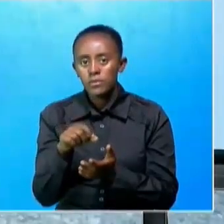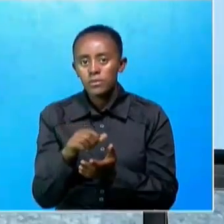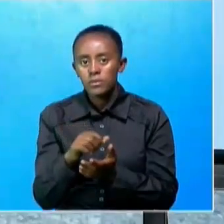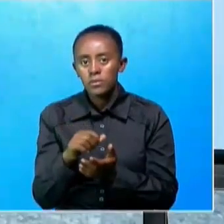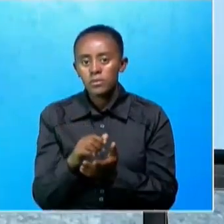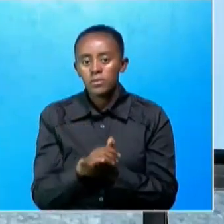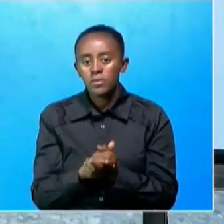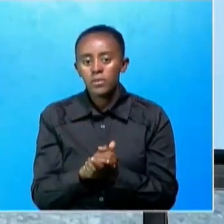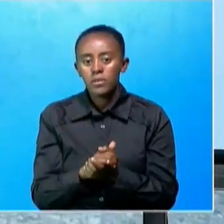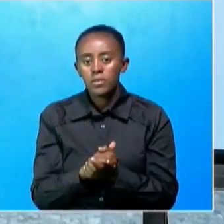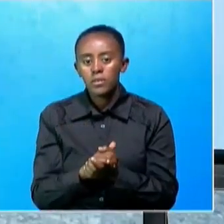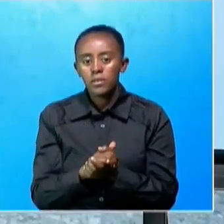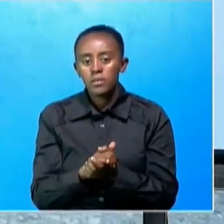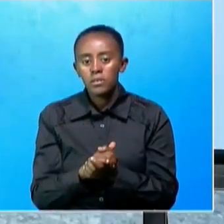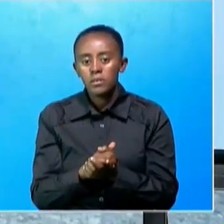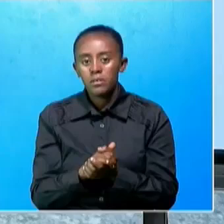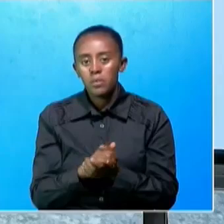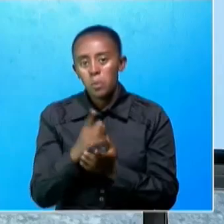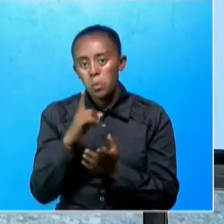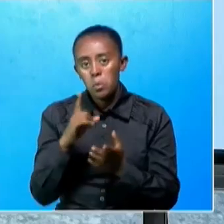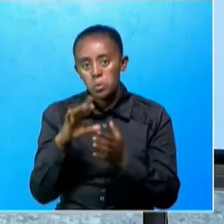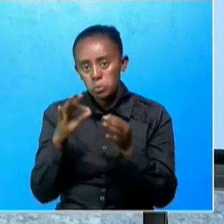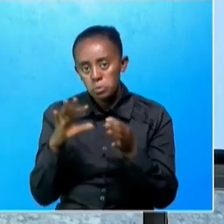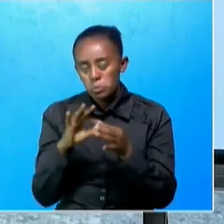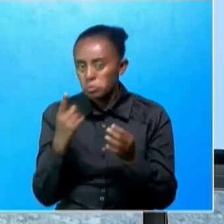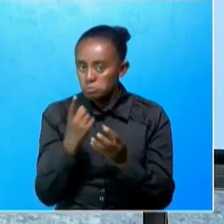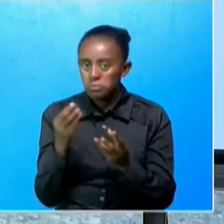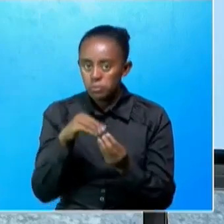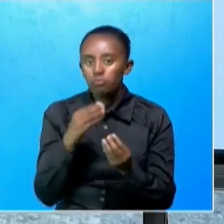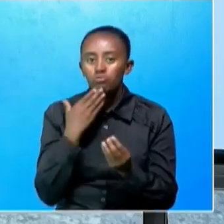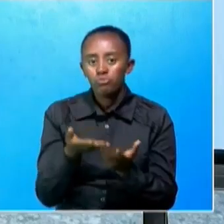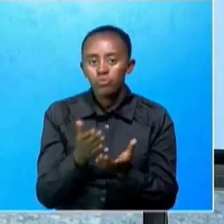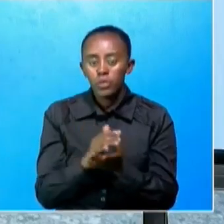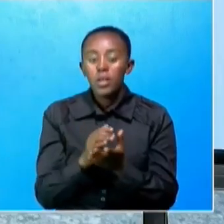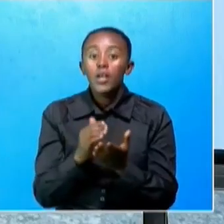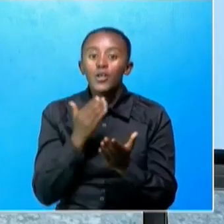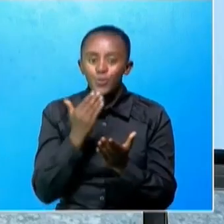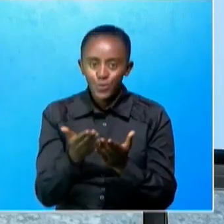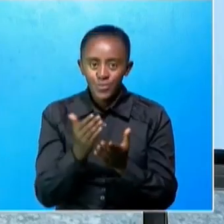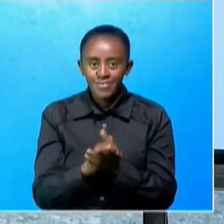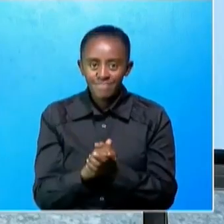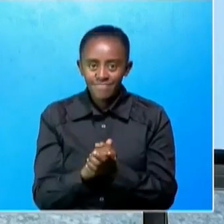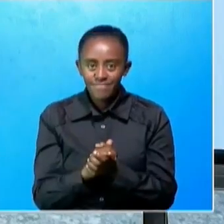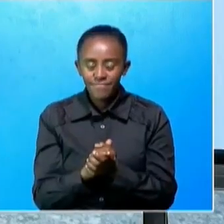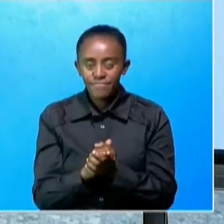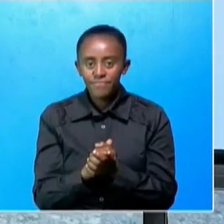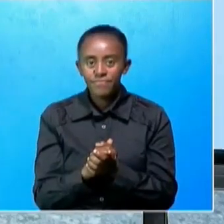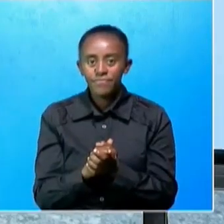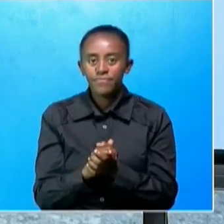necessarily to make one sentence on it, right? Good.